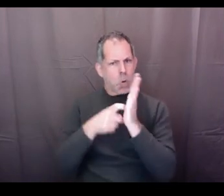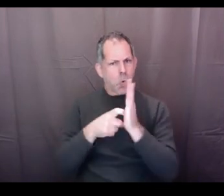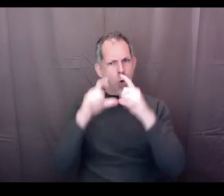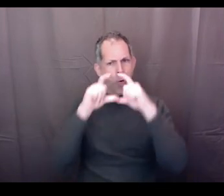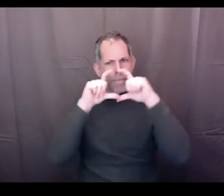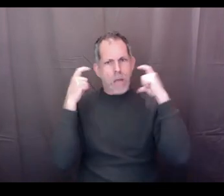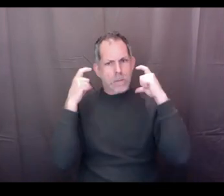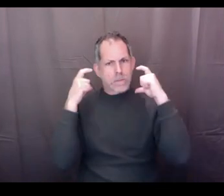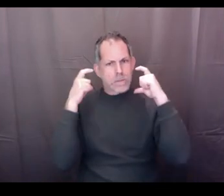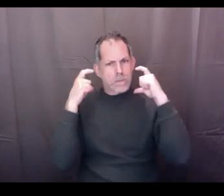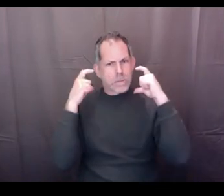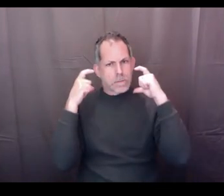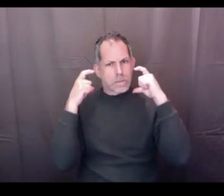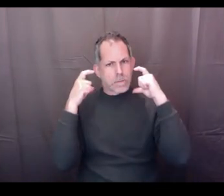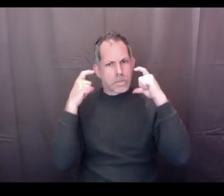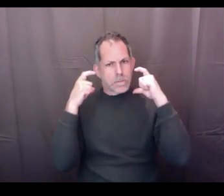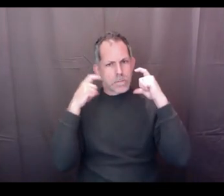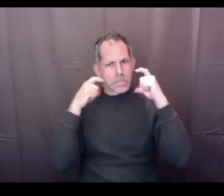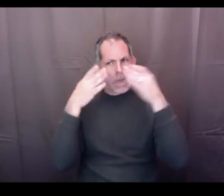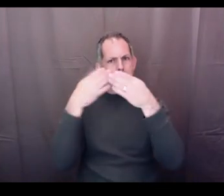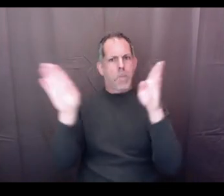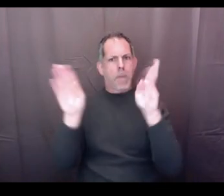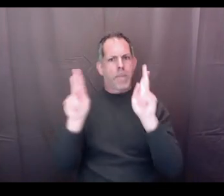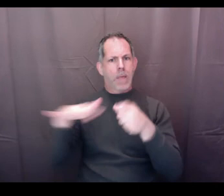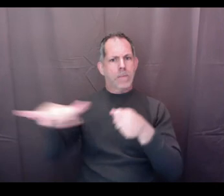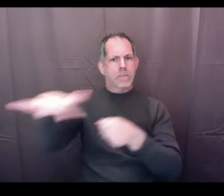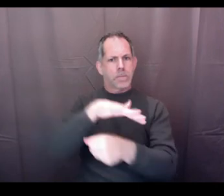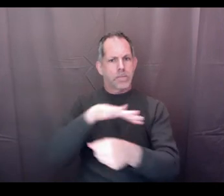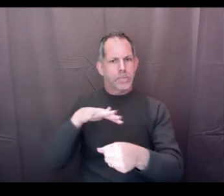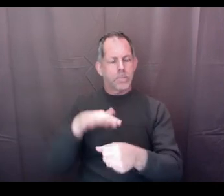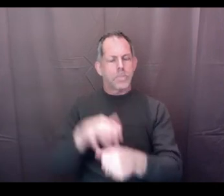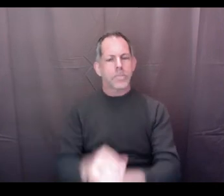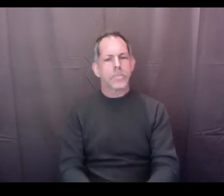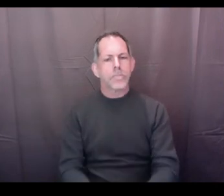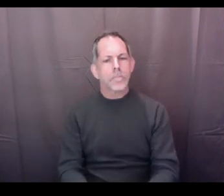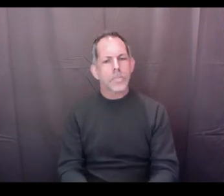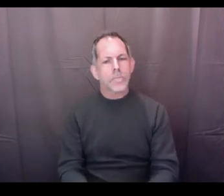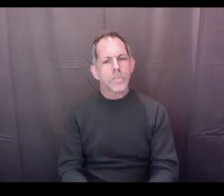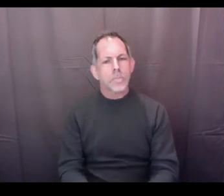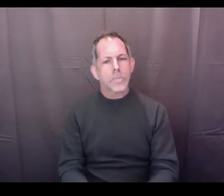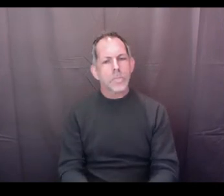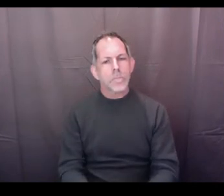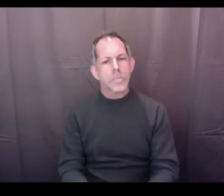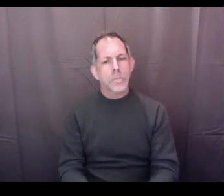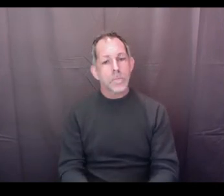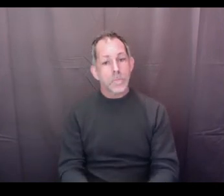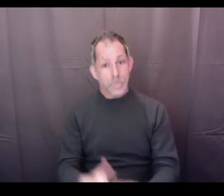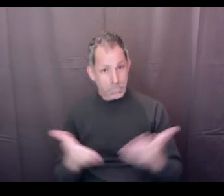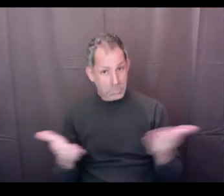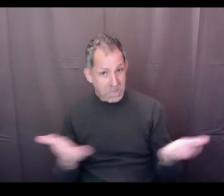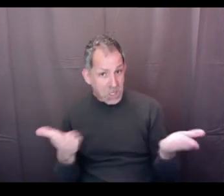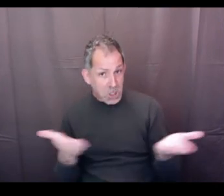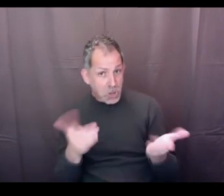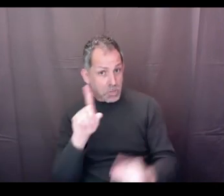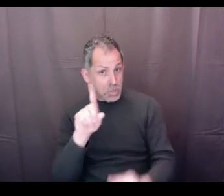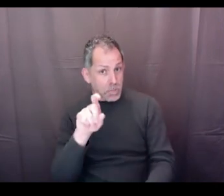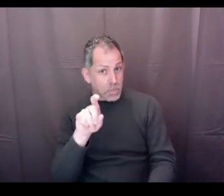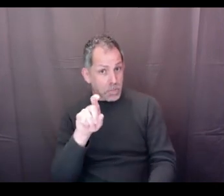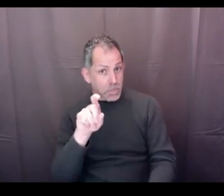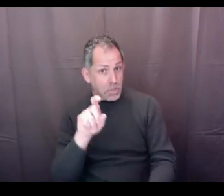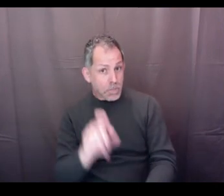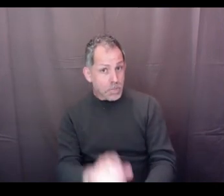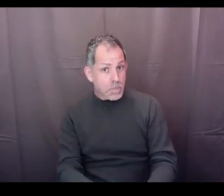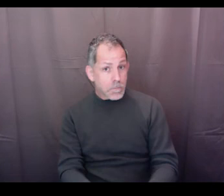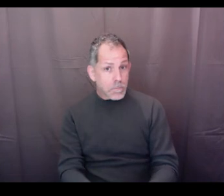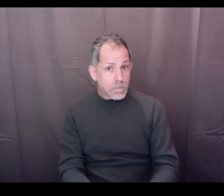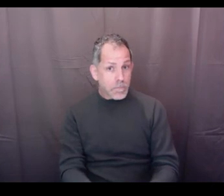Well, as I've mentioned, I think we do place a high value on